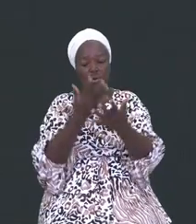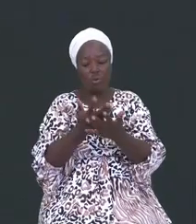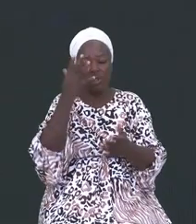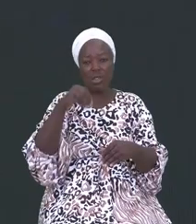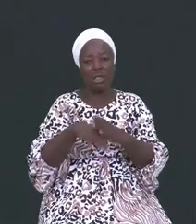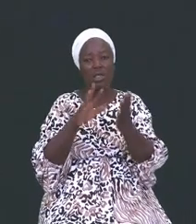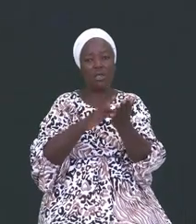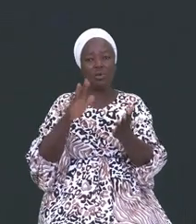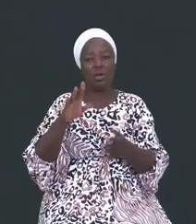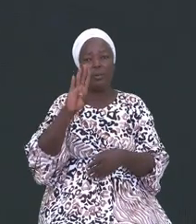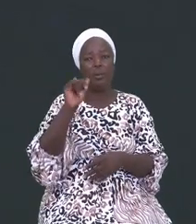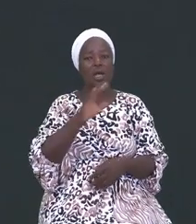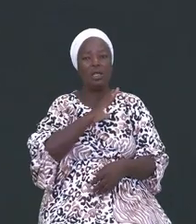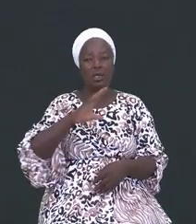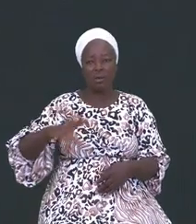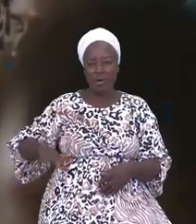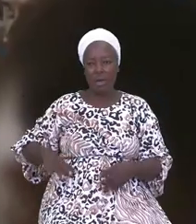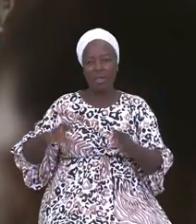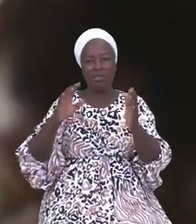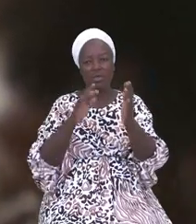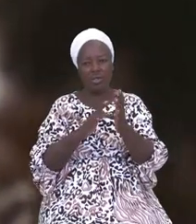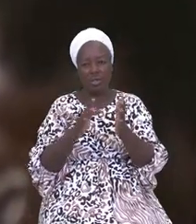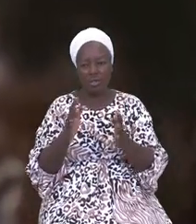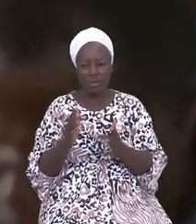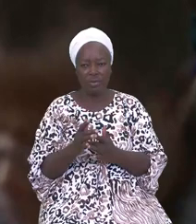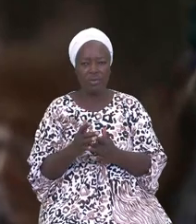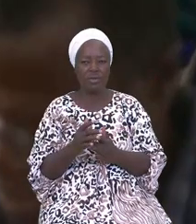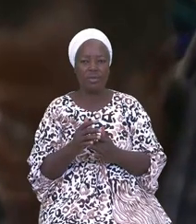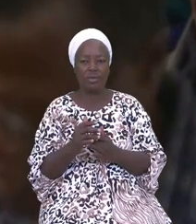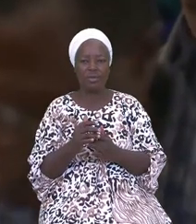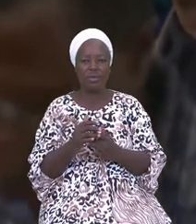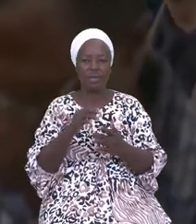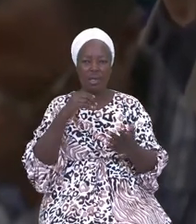glory by Christ Jesus.